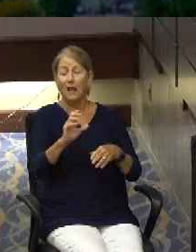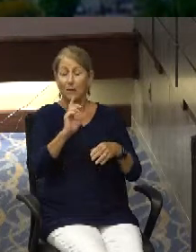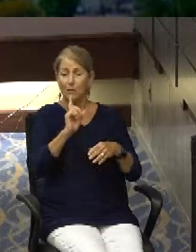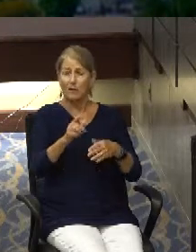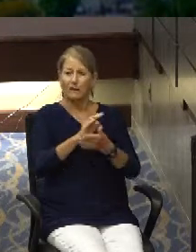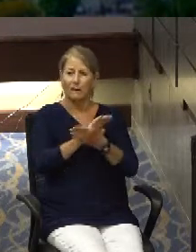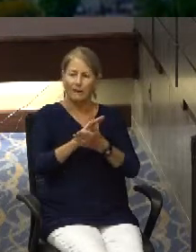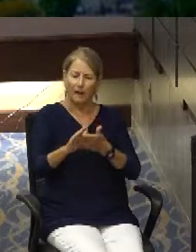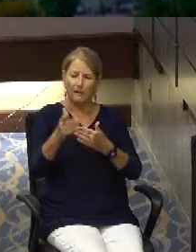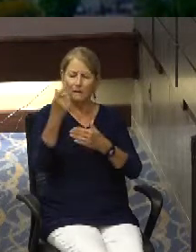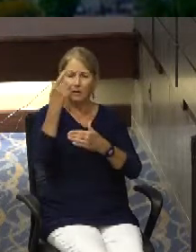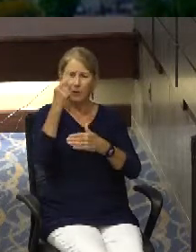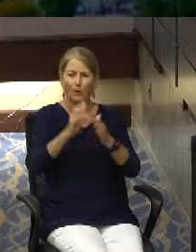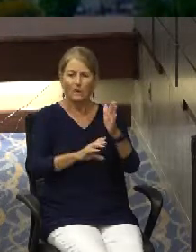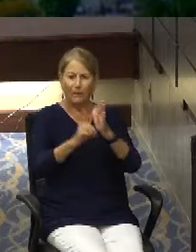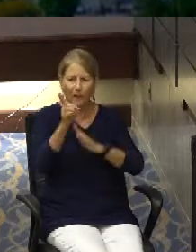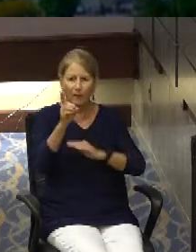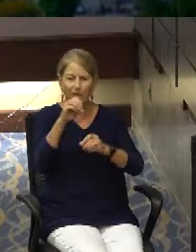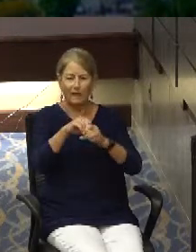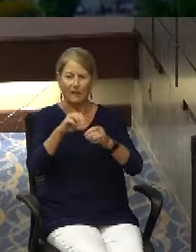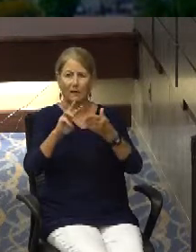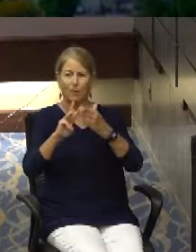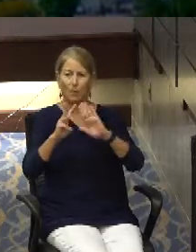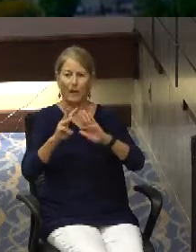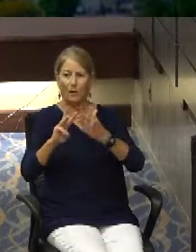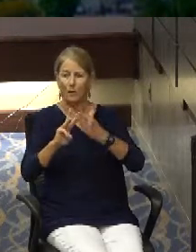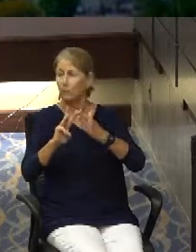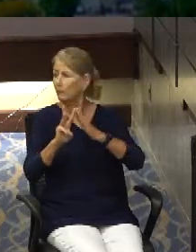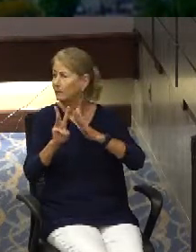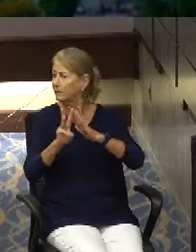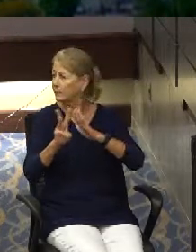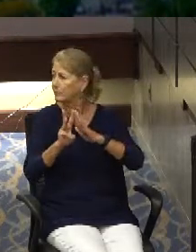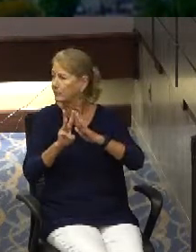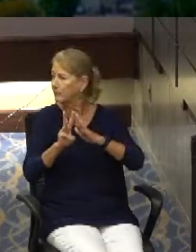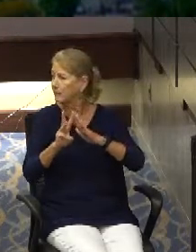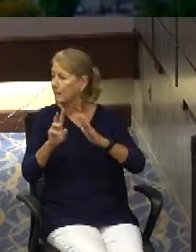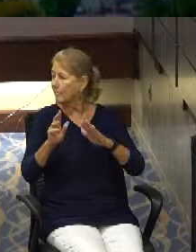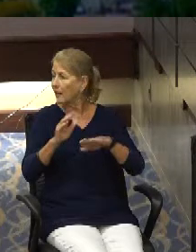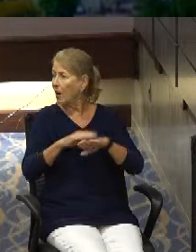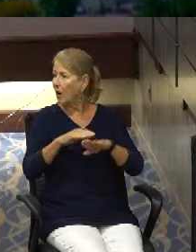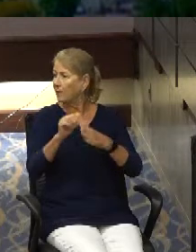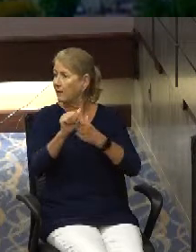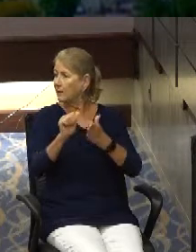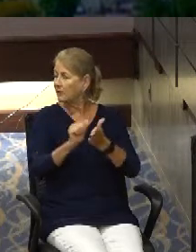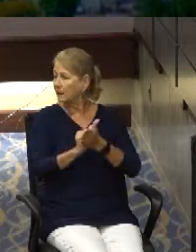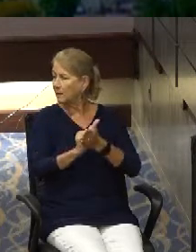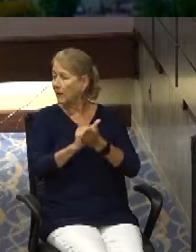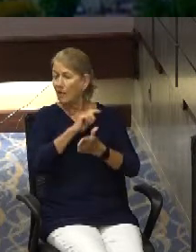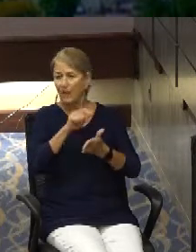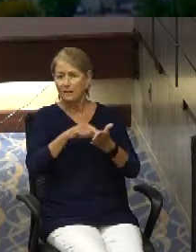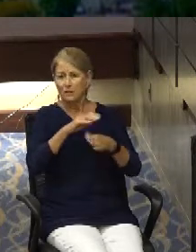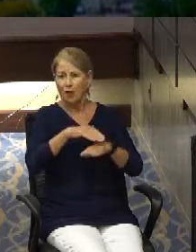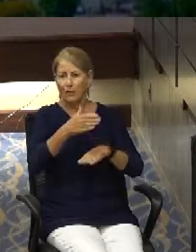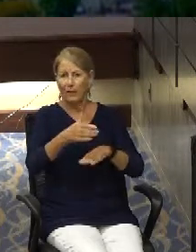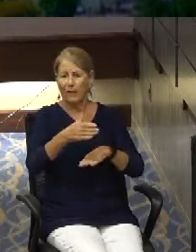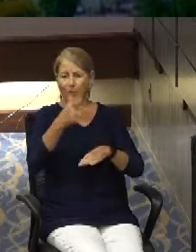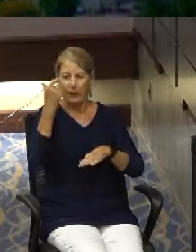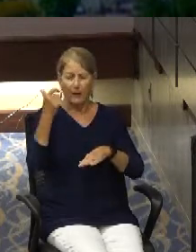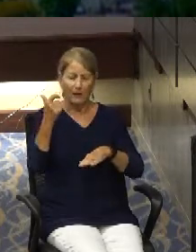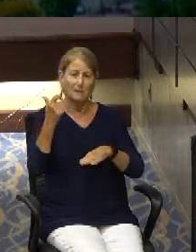of Waco. I'm glad to see this on this agenda, City Manager Ford, namely because